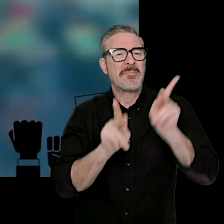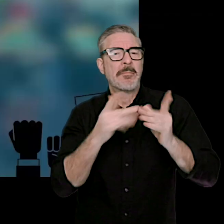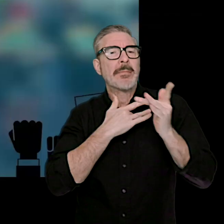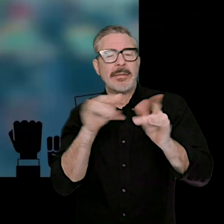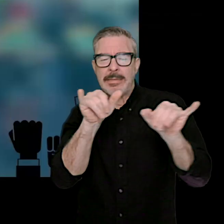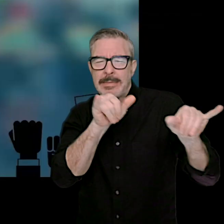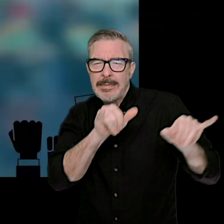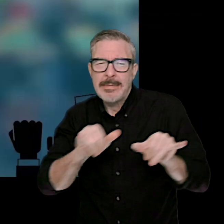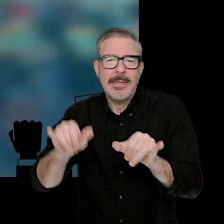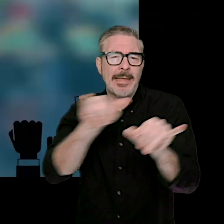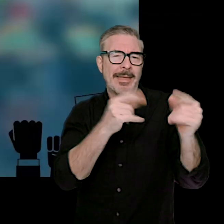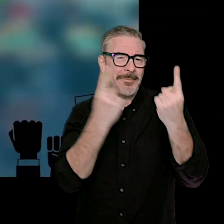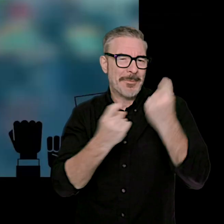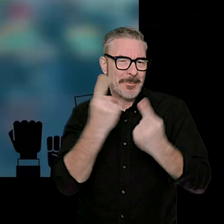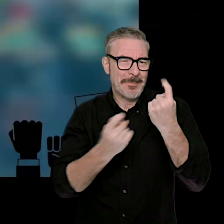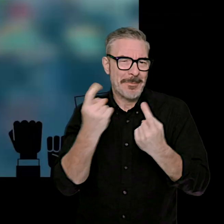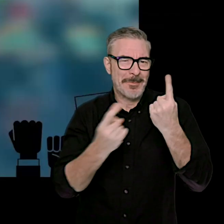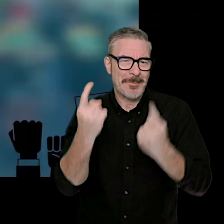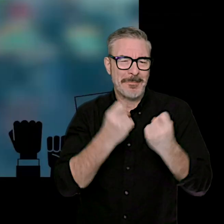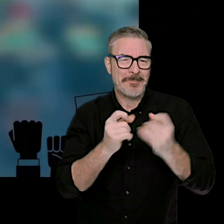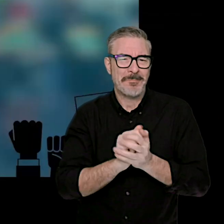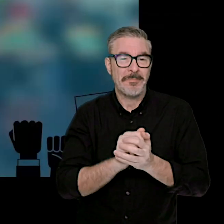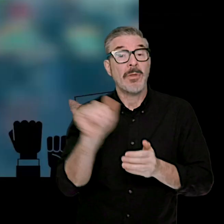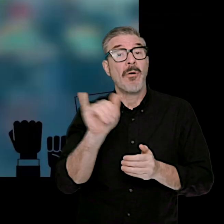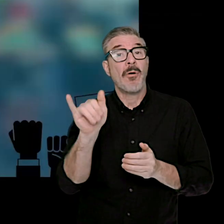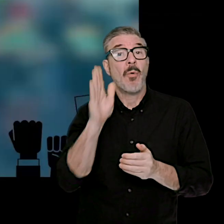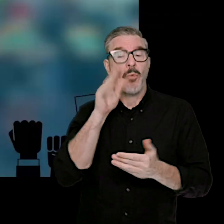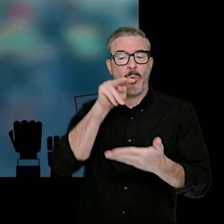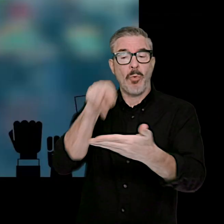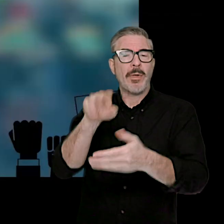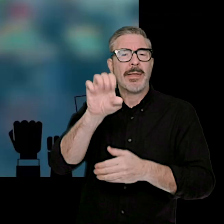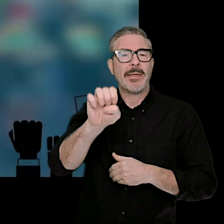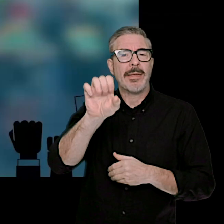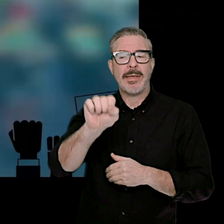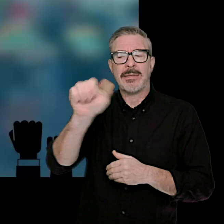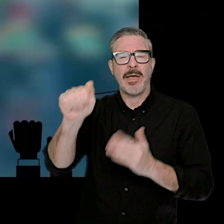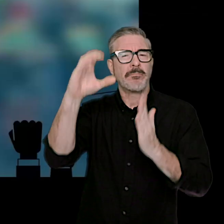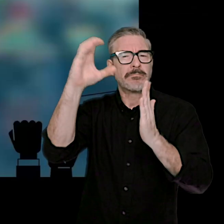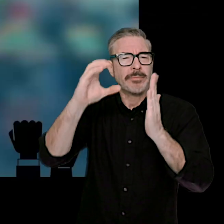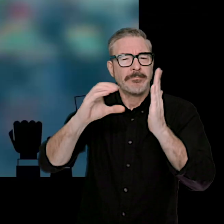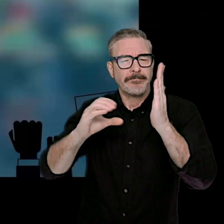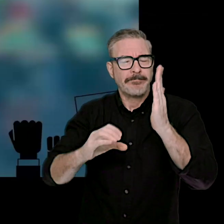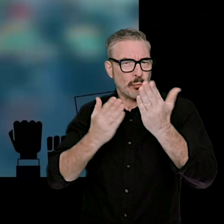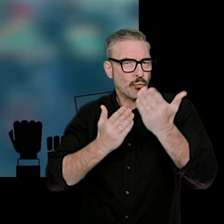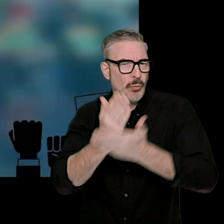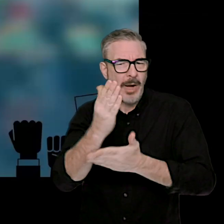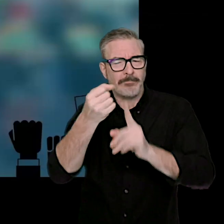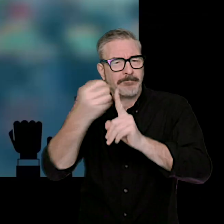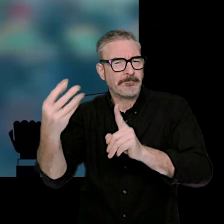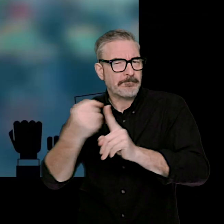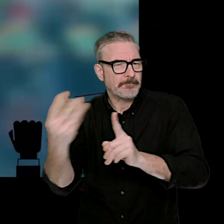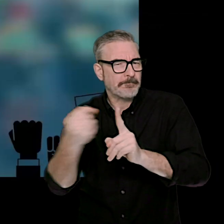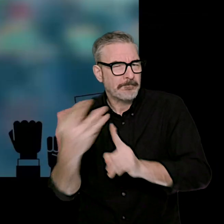asked about at the Worker Solidarity Network. And through those 7 different rights at work